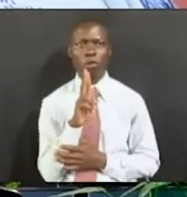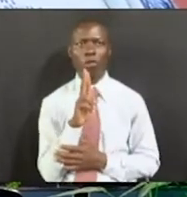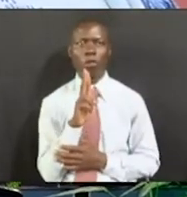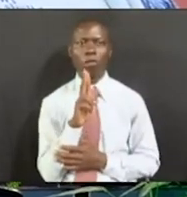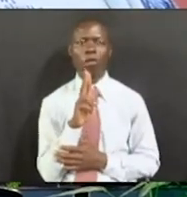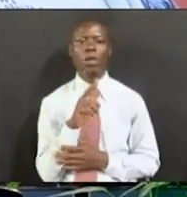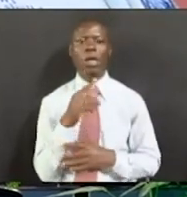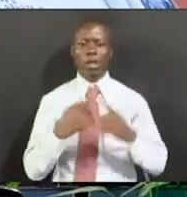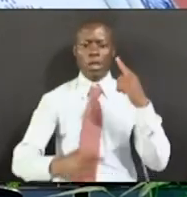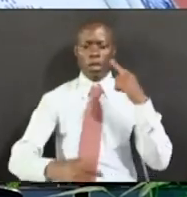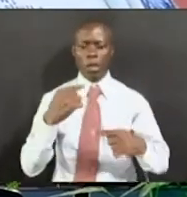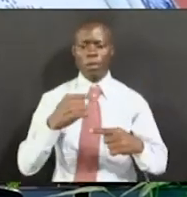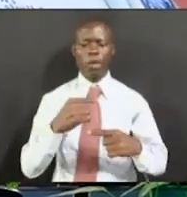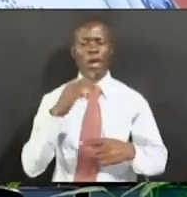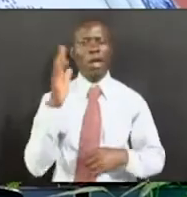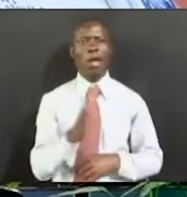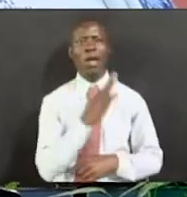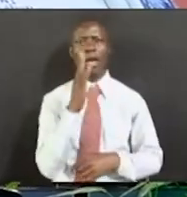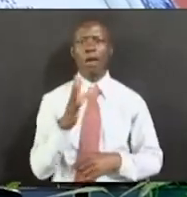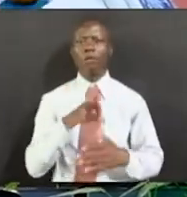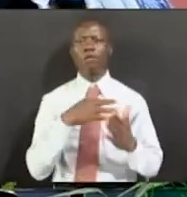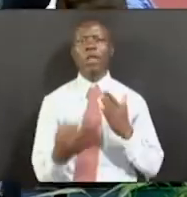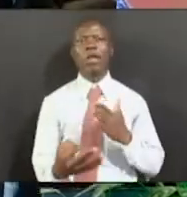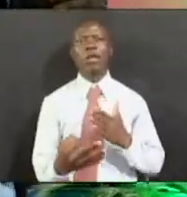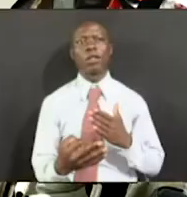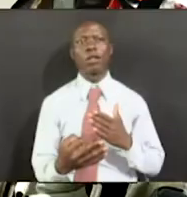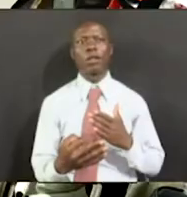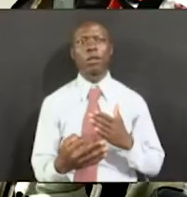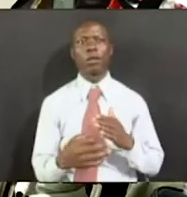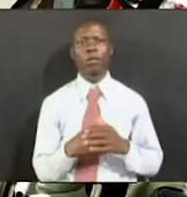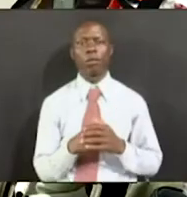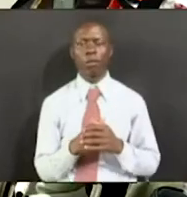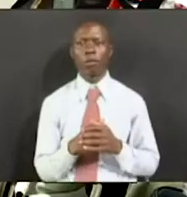Champions are never quitters. Hey.